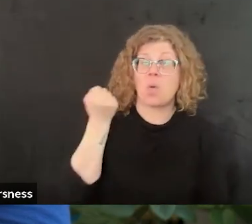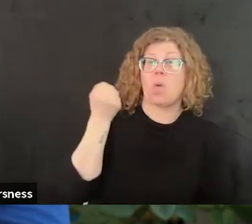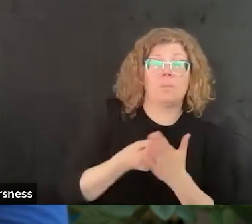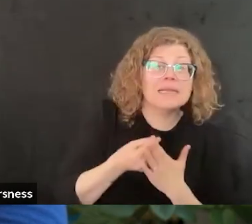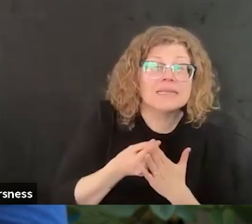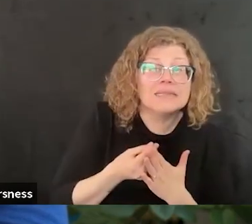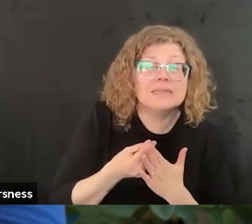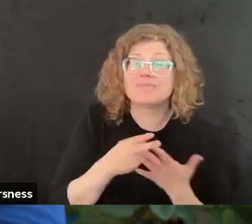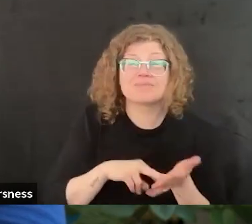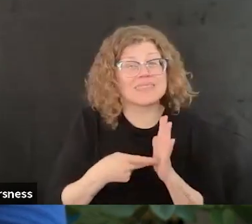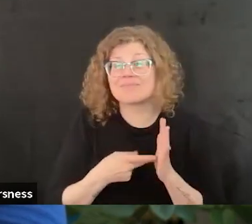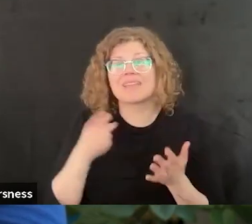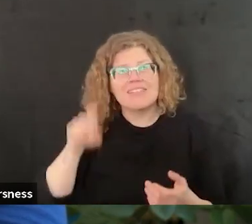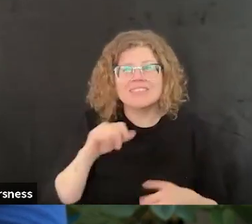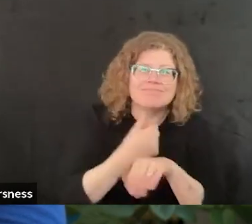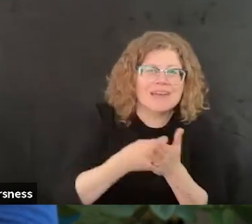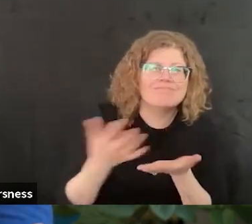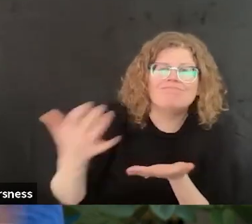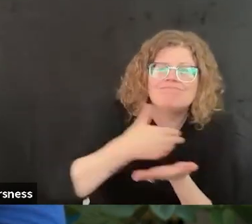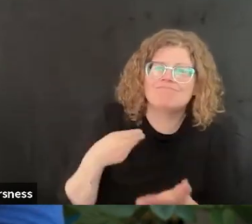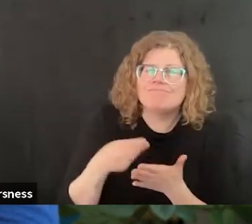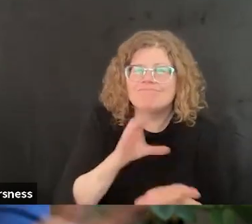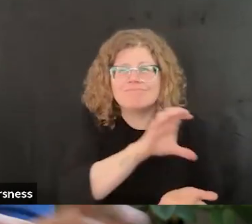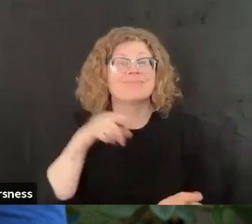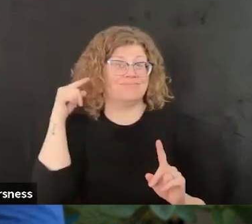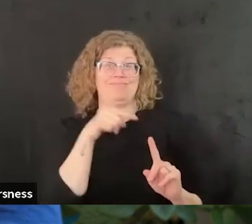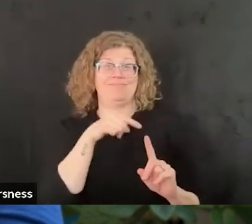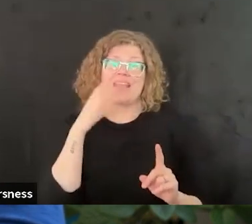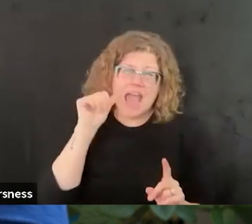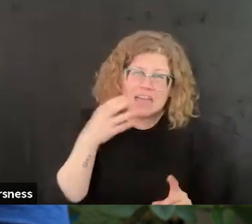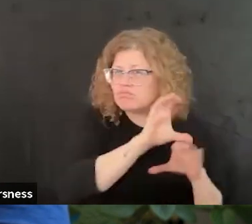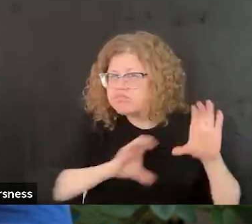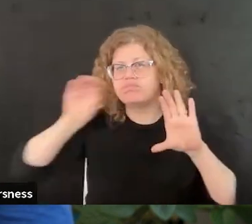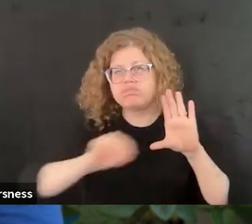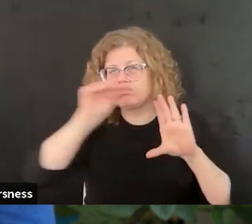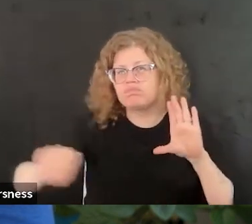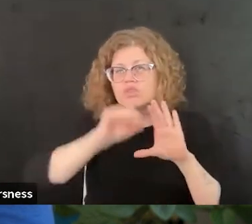hold money, so that money may have to be raised separately, sort of as a cash